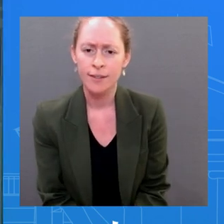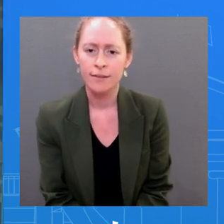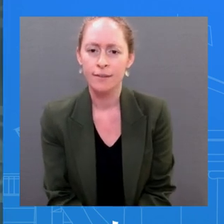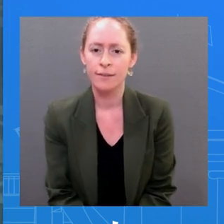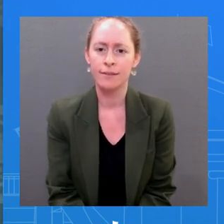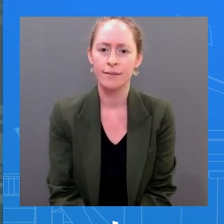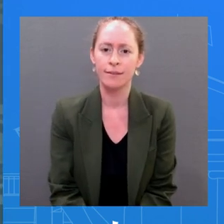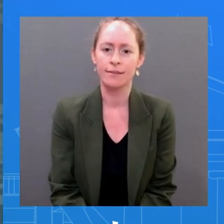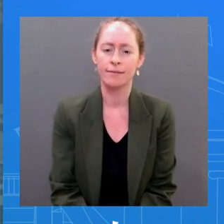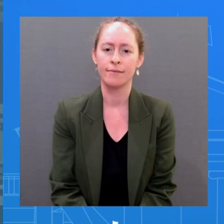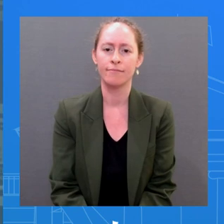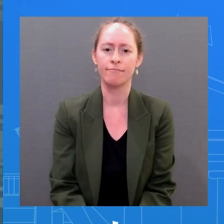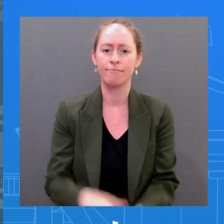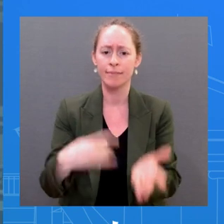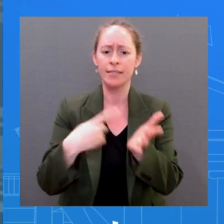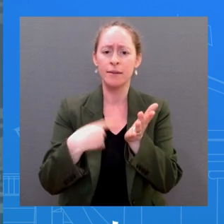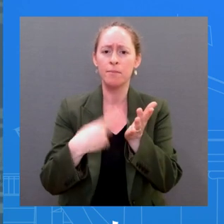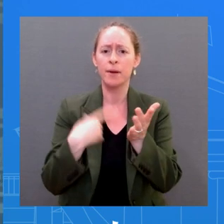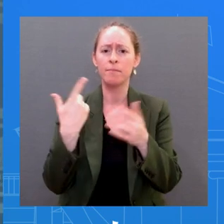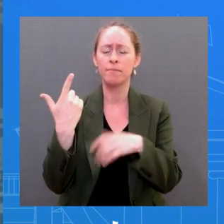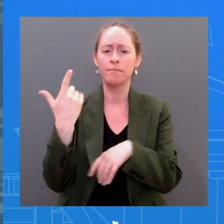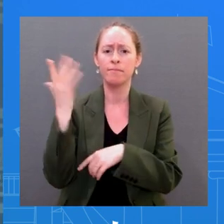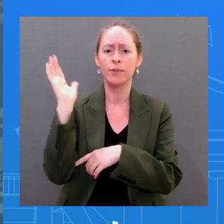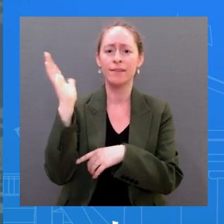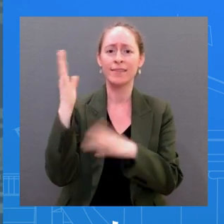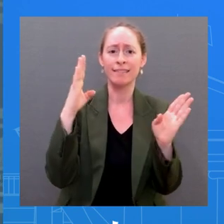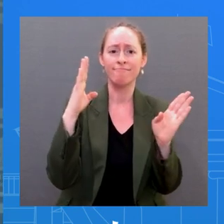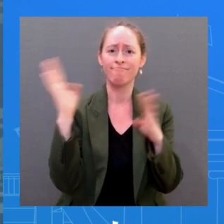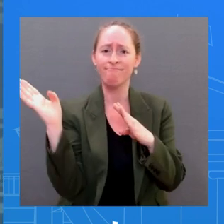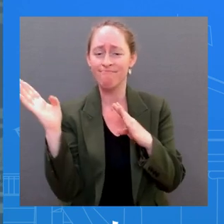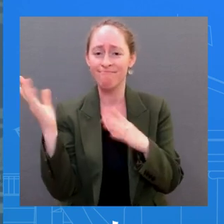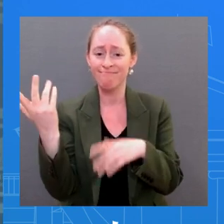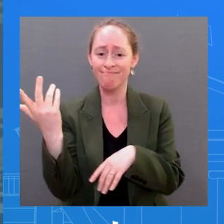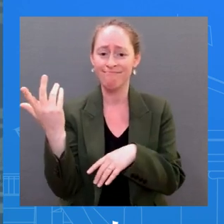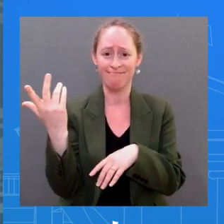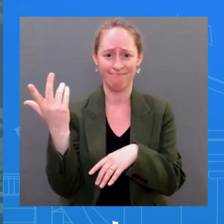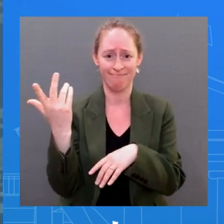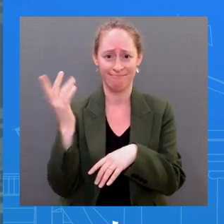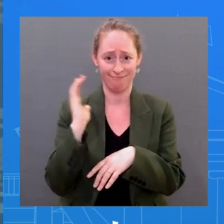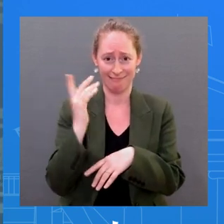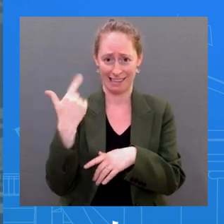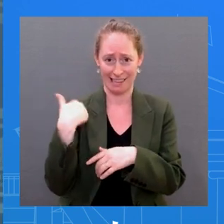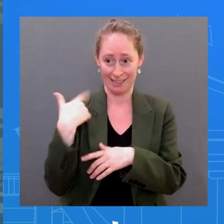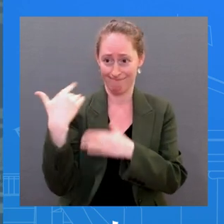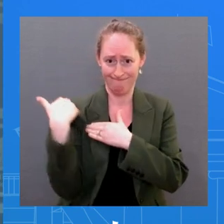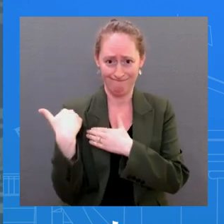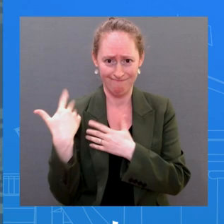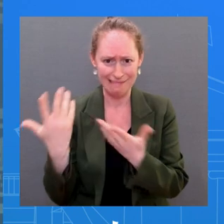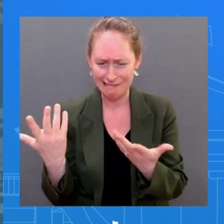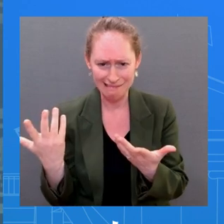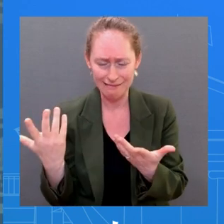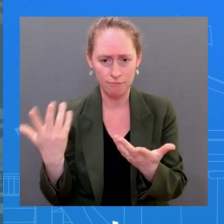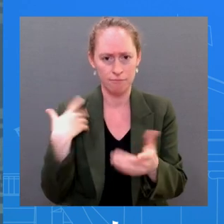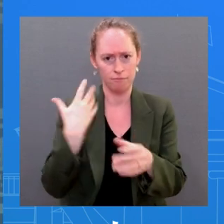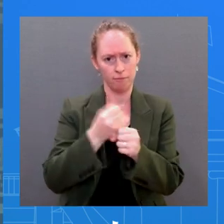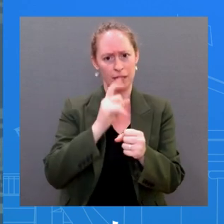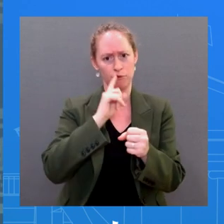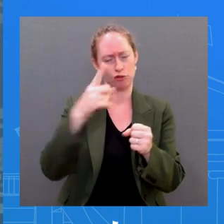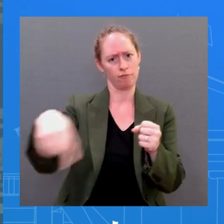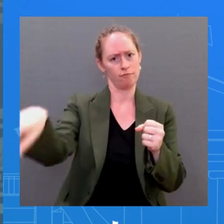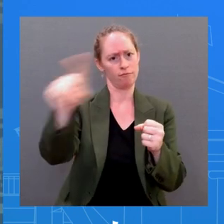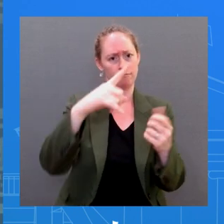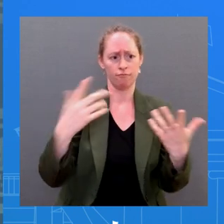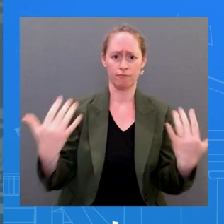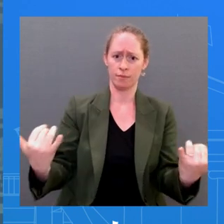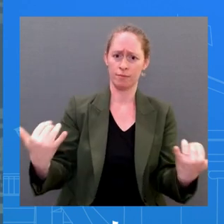outside of our control, and we wanted to make sure you all had the opportunity to cover the president signing those